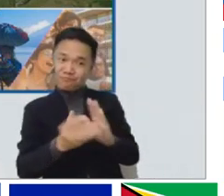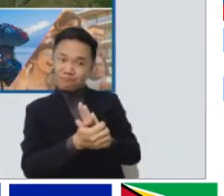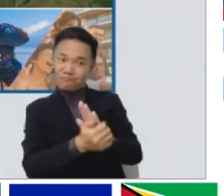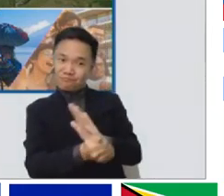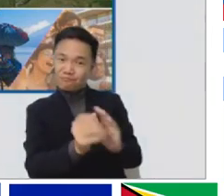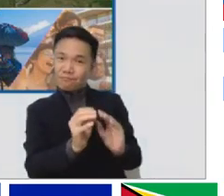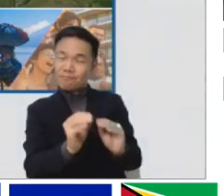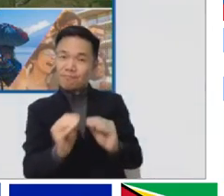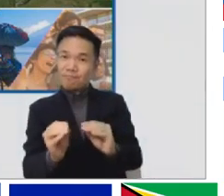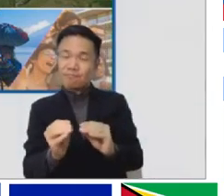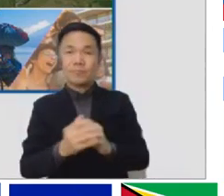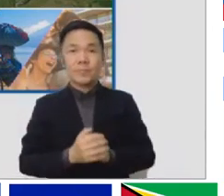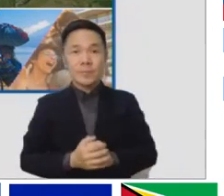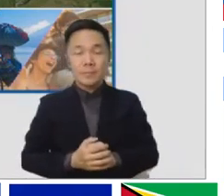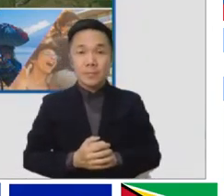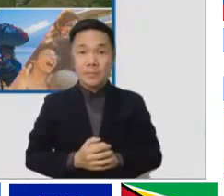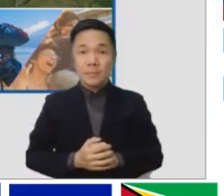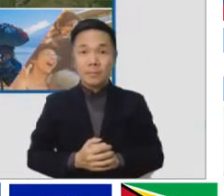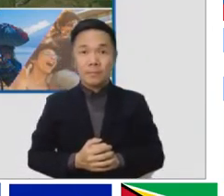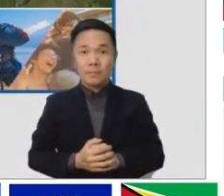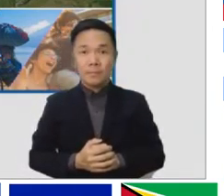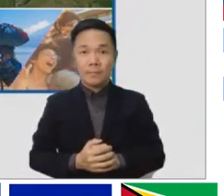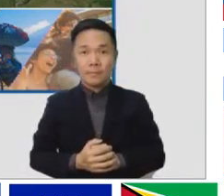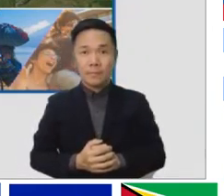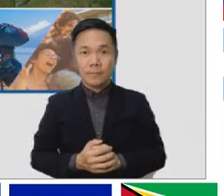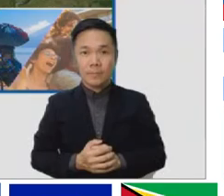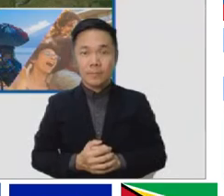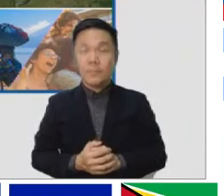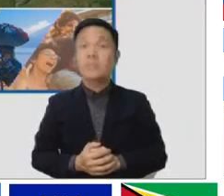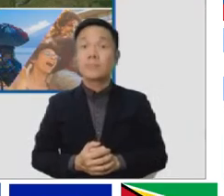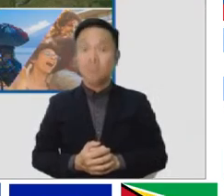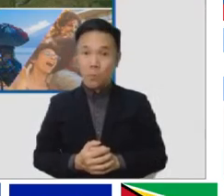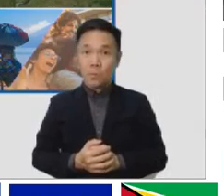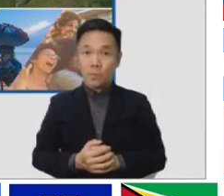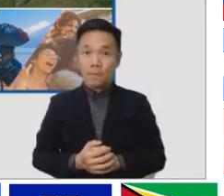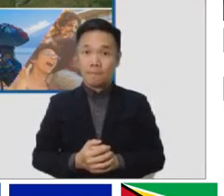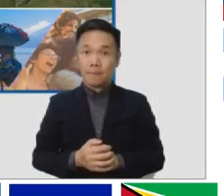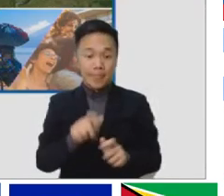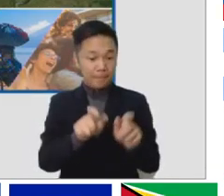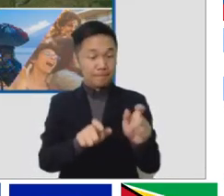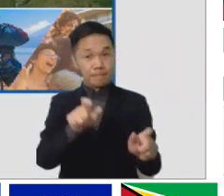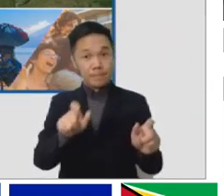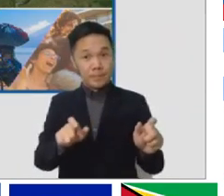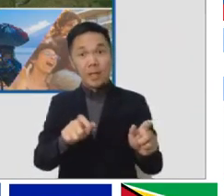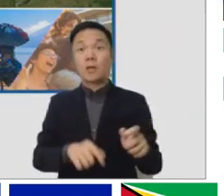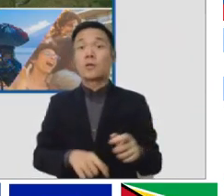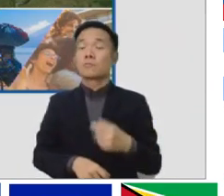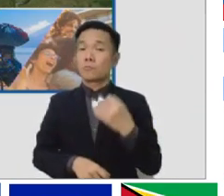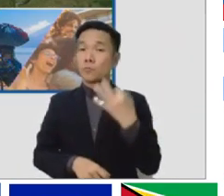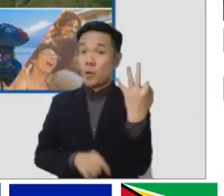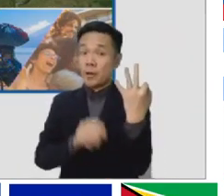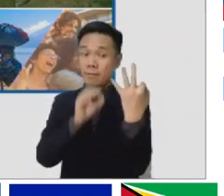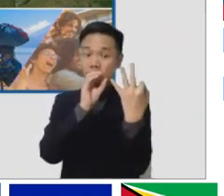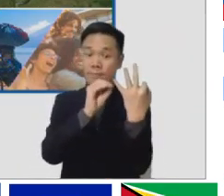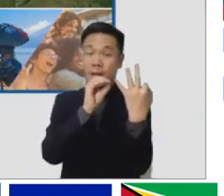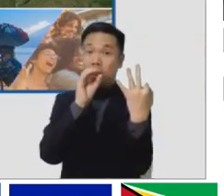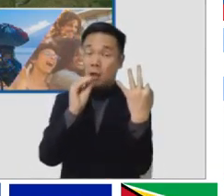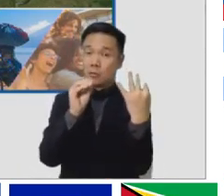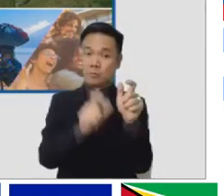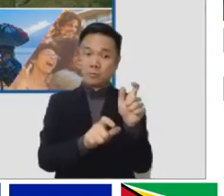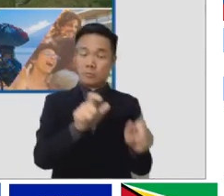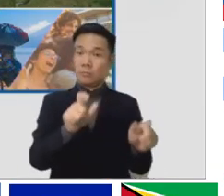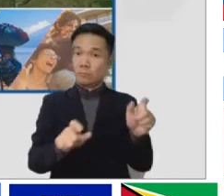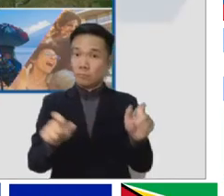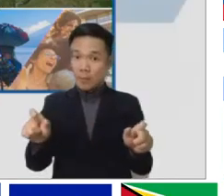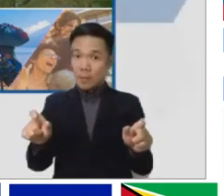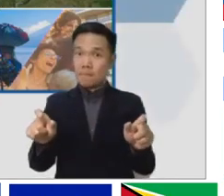we had 300 members from our rescue teams. They were just really facilitating all of this in all of